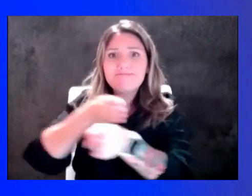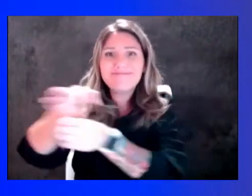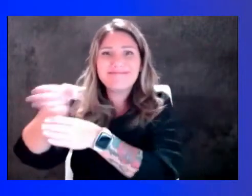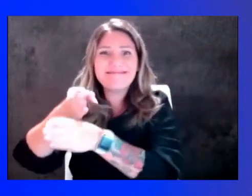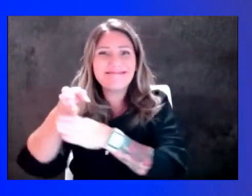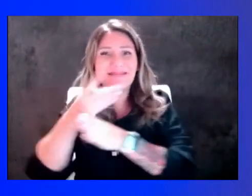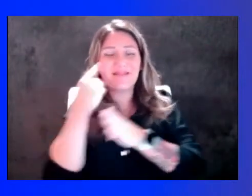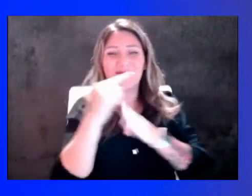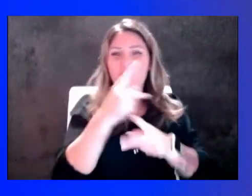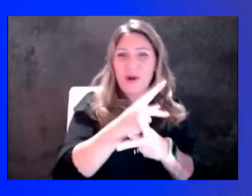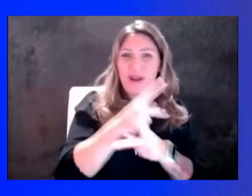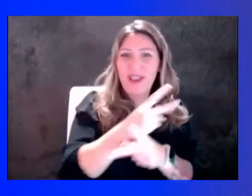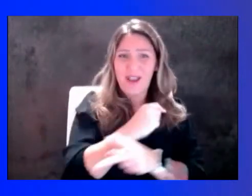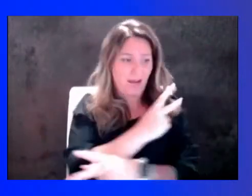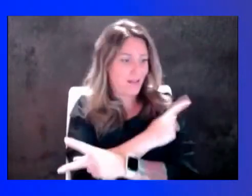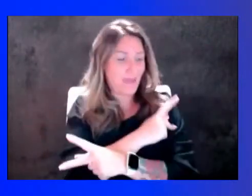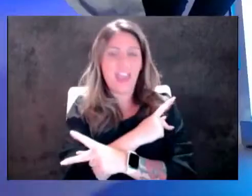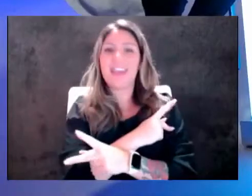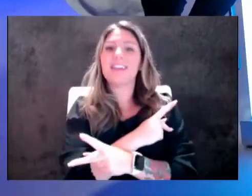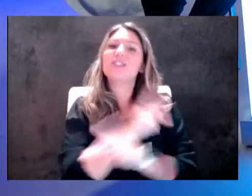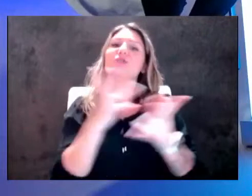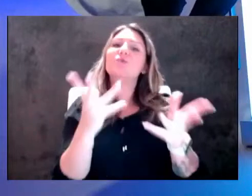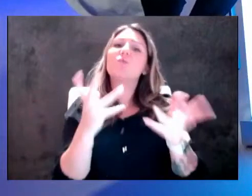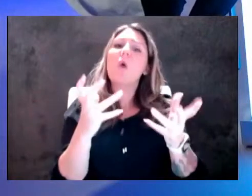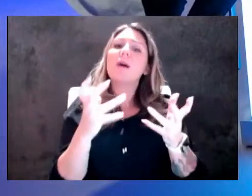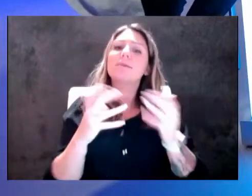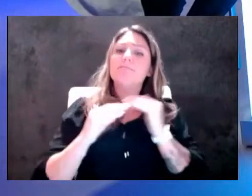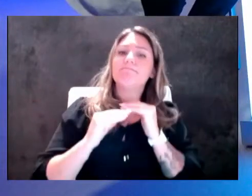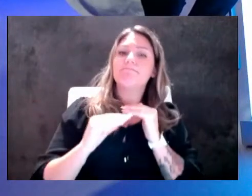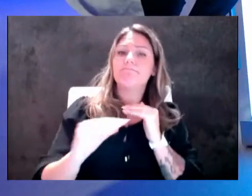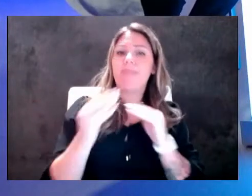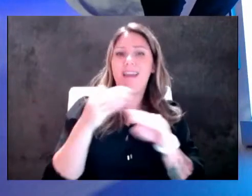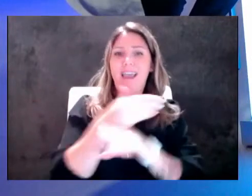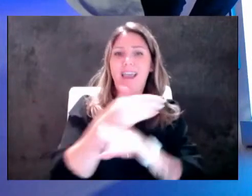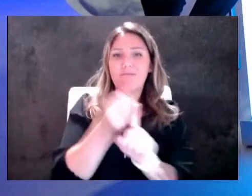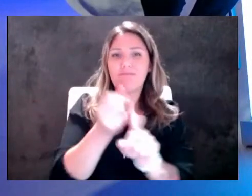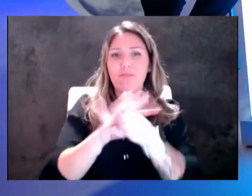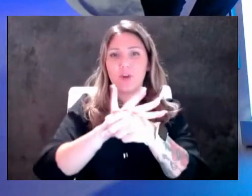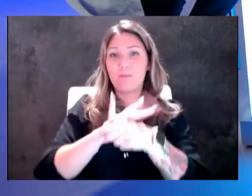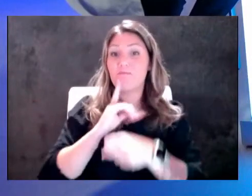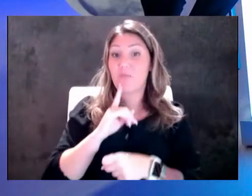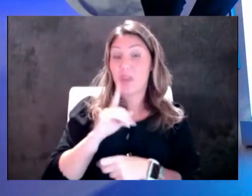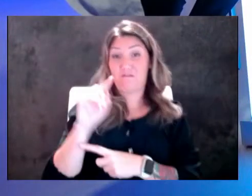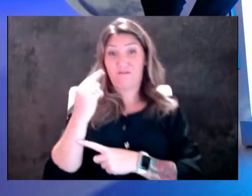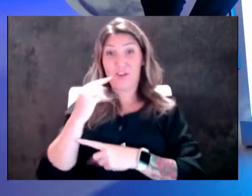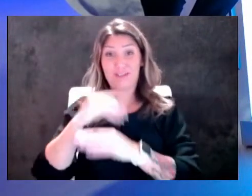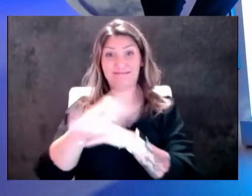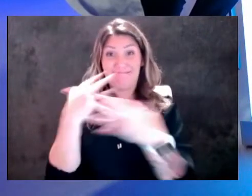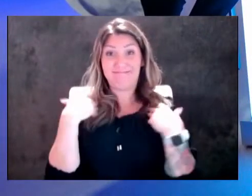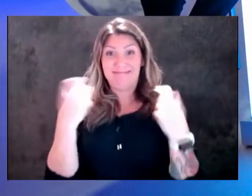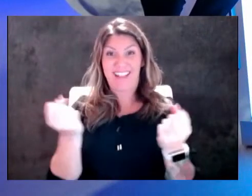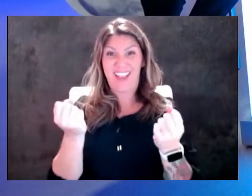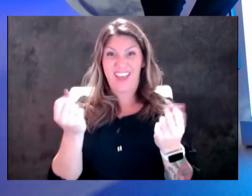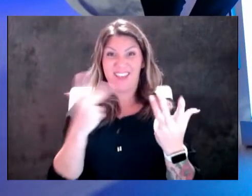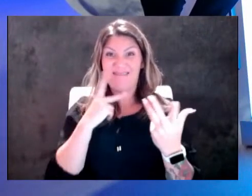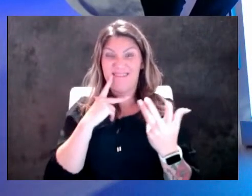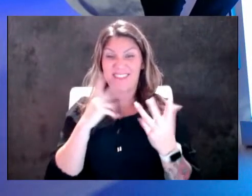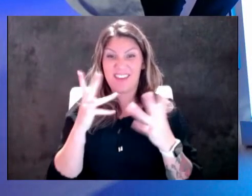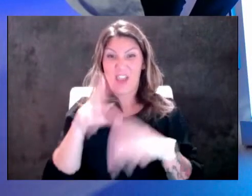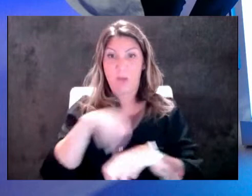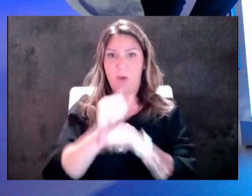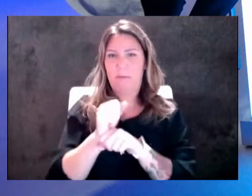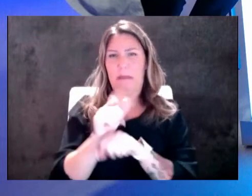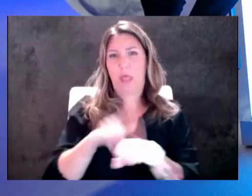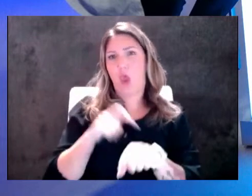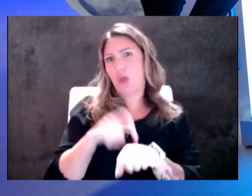maintain things after the pandemic. So I want to tell you, I had my first telemedicine visit. Okay, it was a long time ago because I